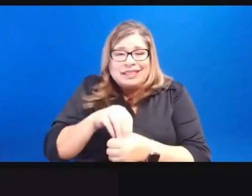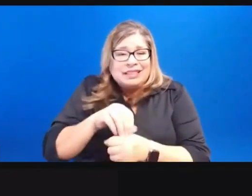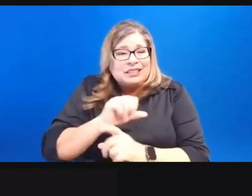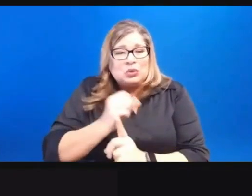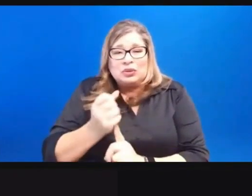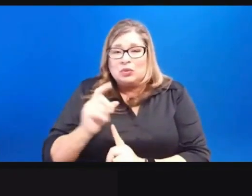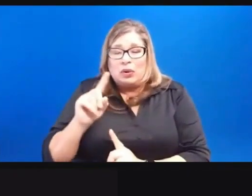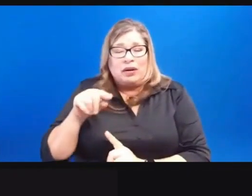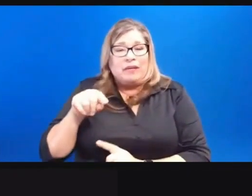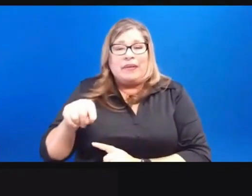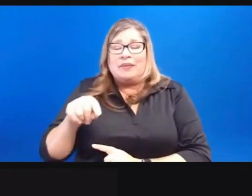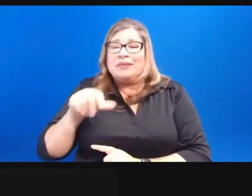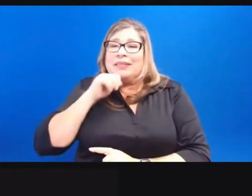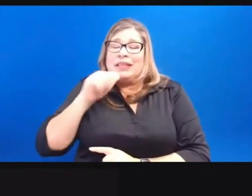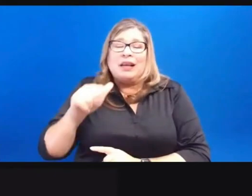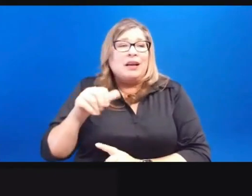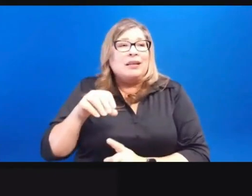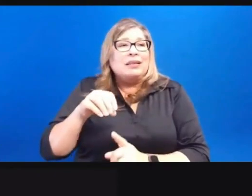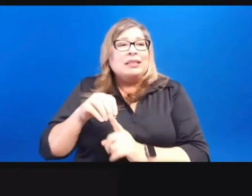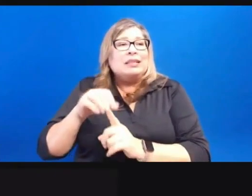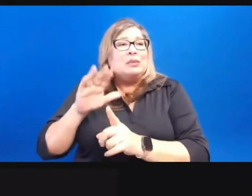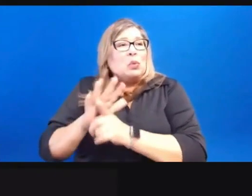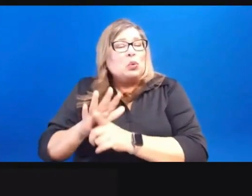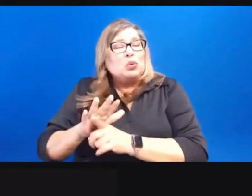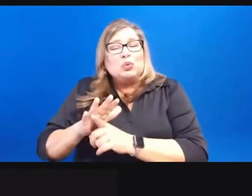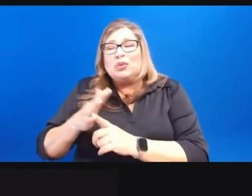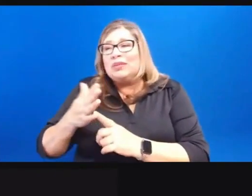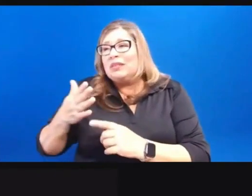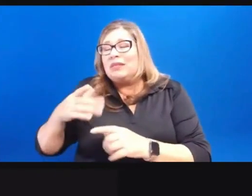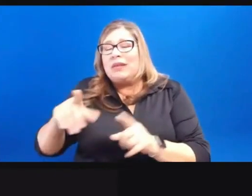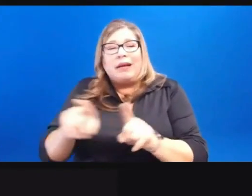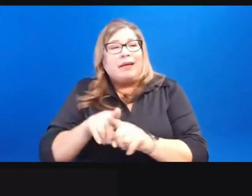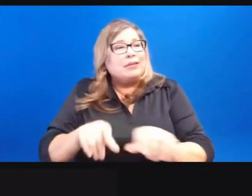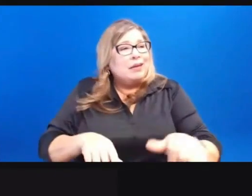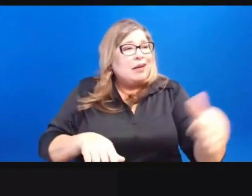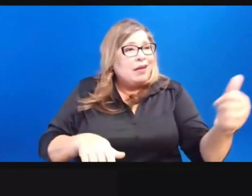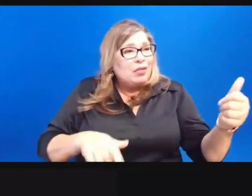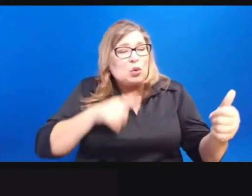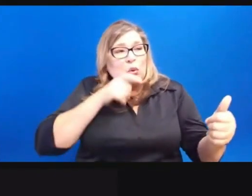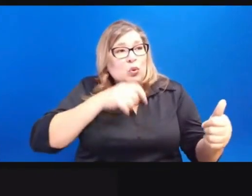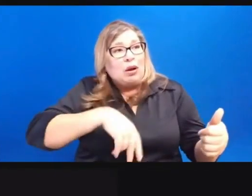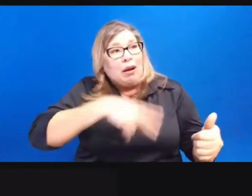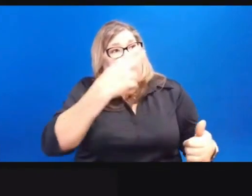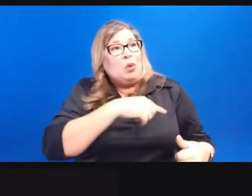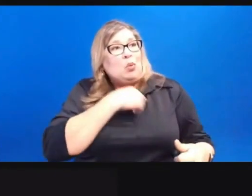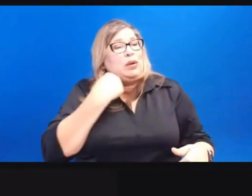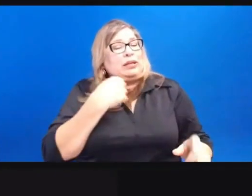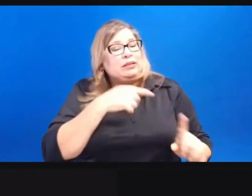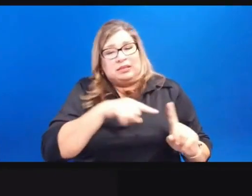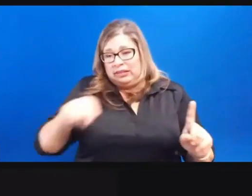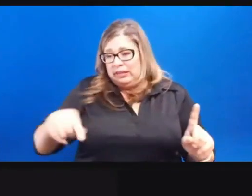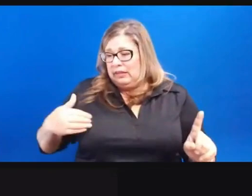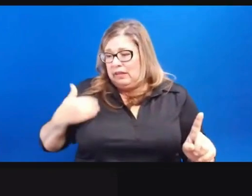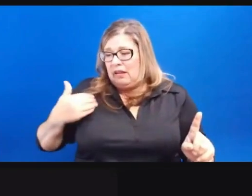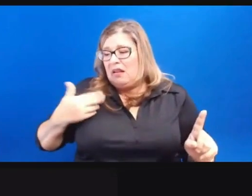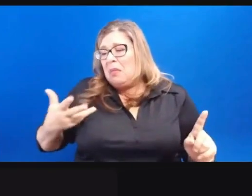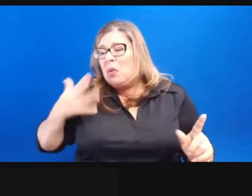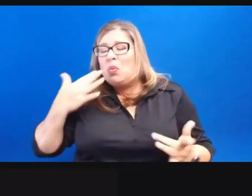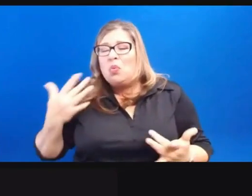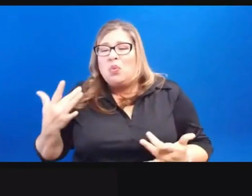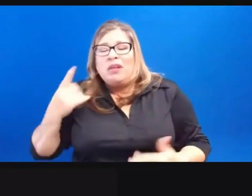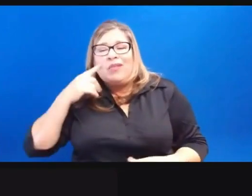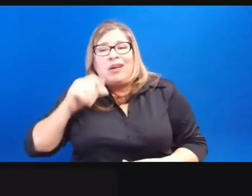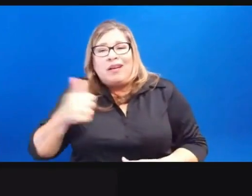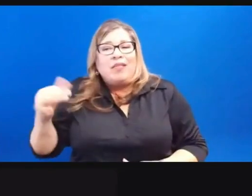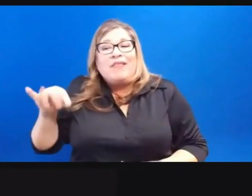aren't nearly as exposed as some of the other high exposure industries will end up waiting a little longer than others